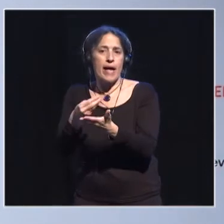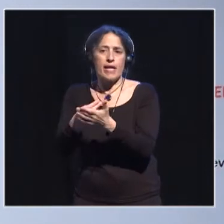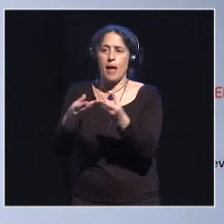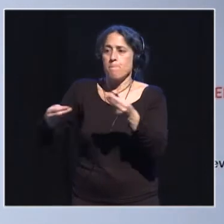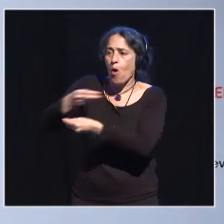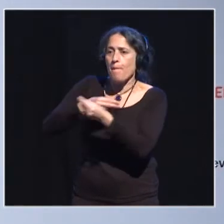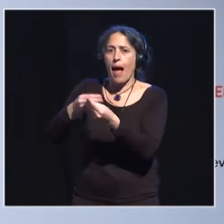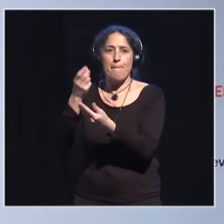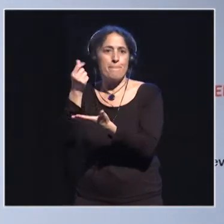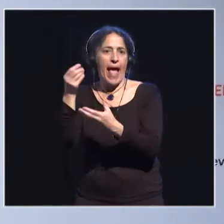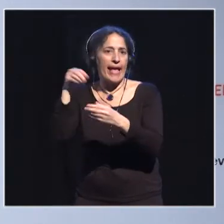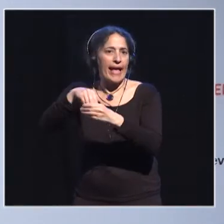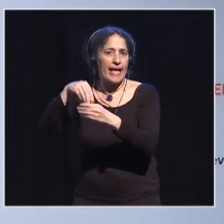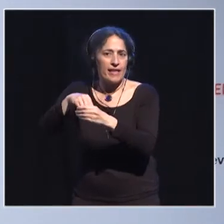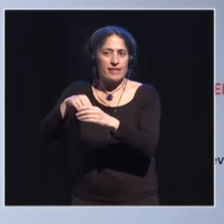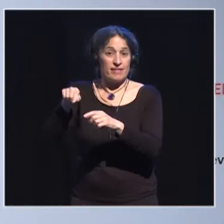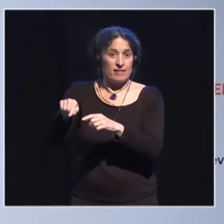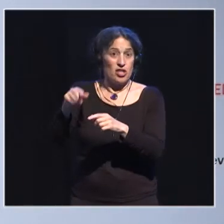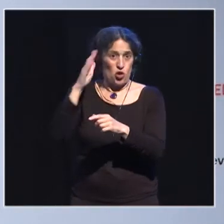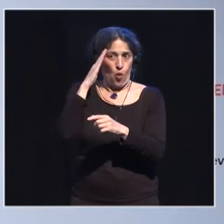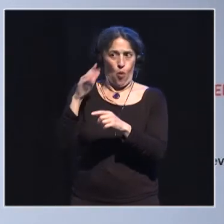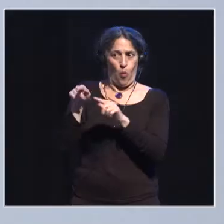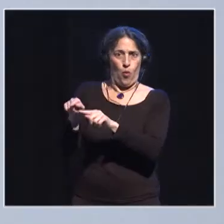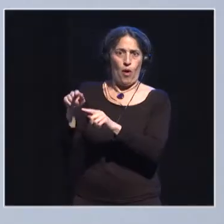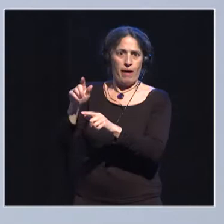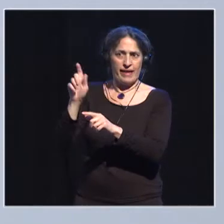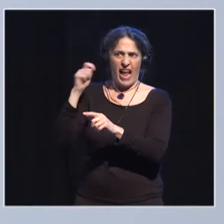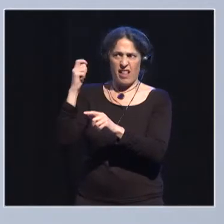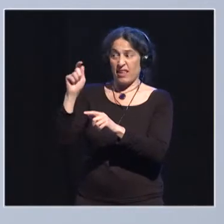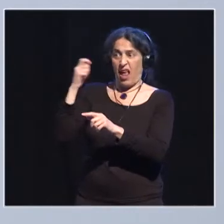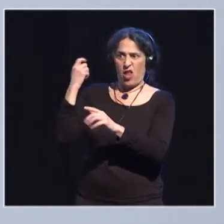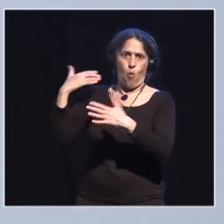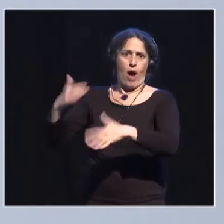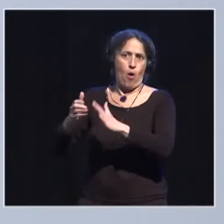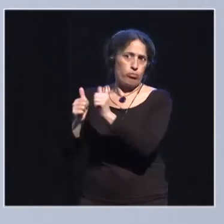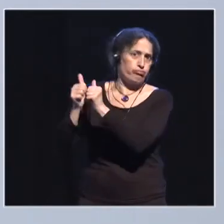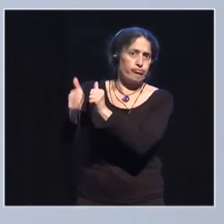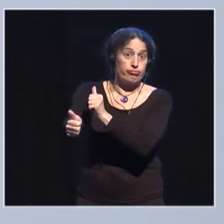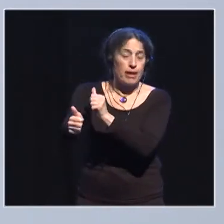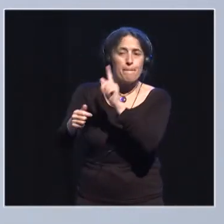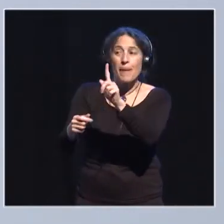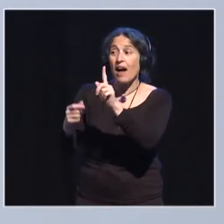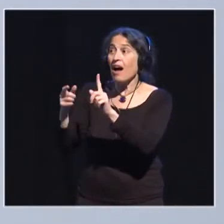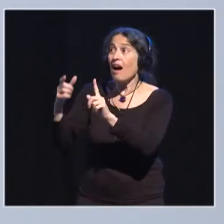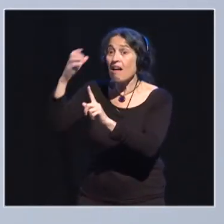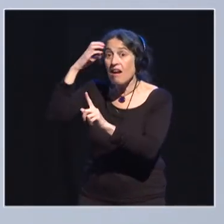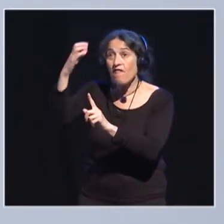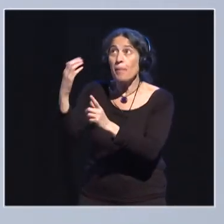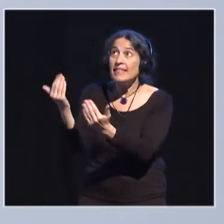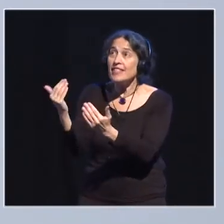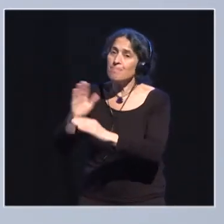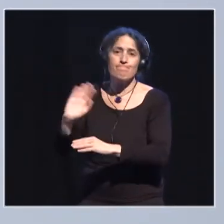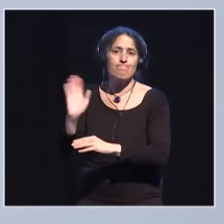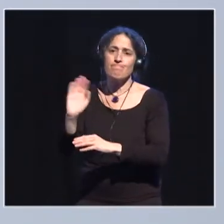initiatives, well, we'd still be waiting. So we know the private sector is important, it brings speed and